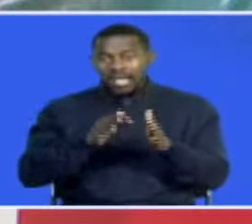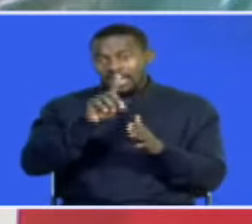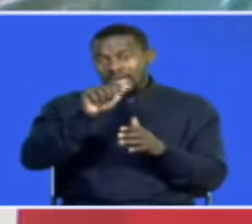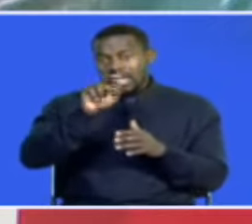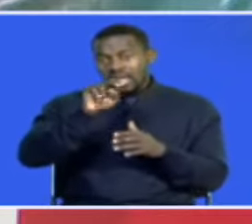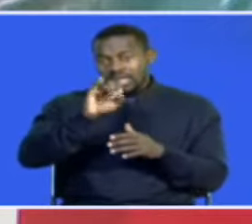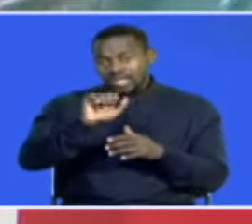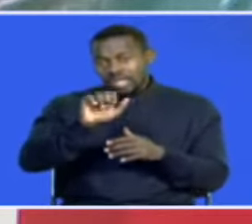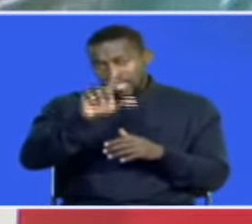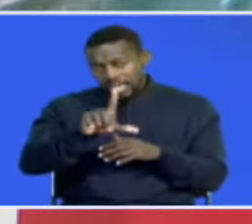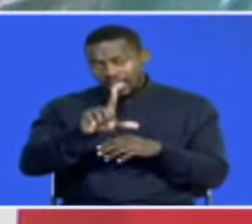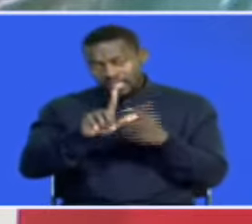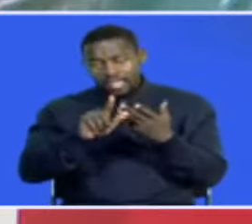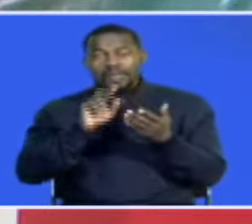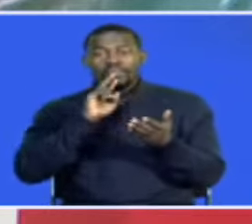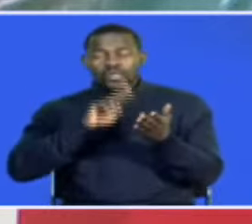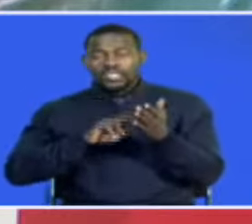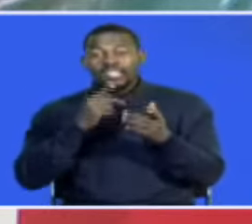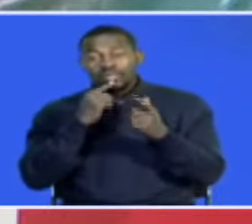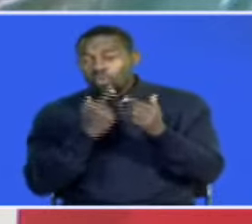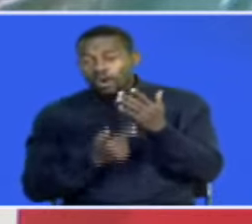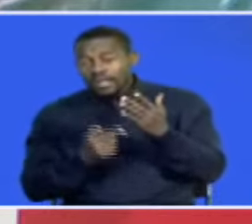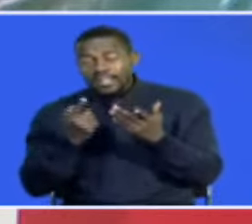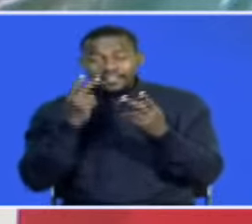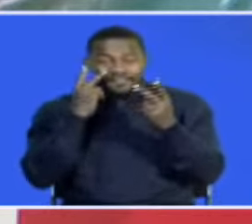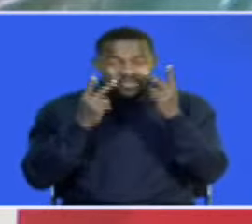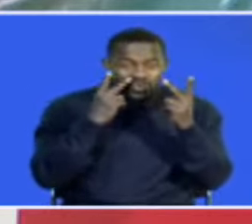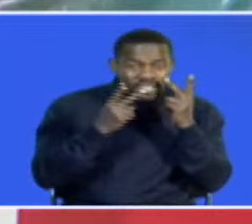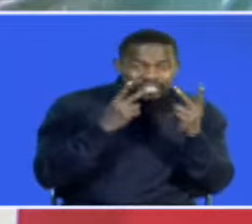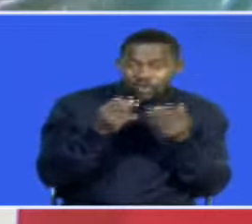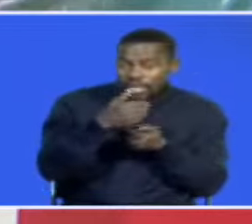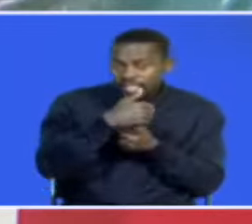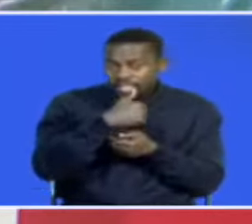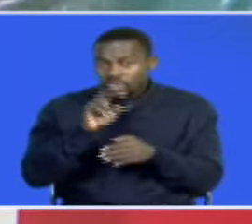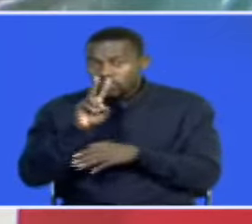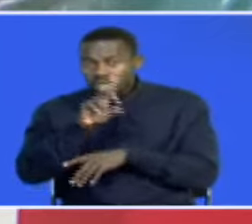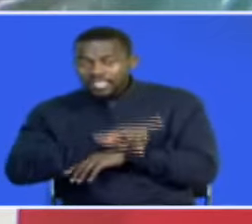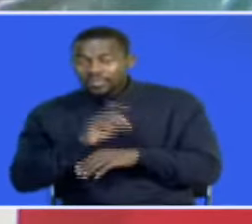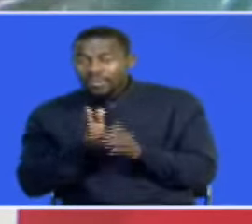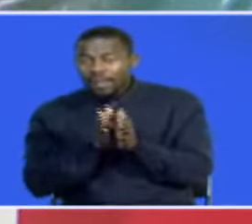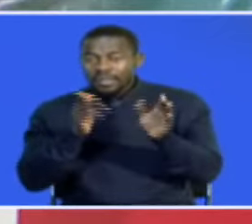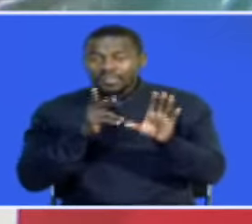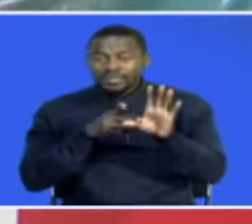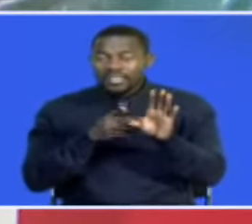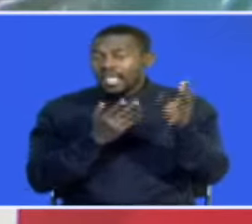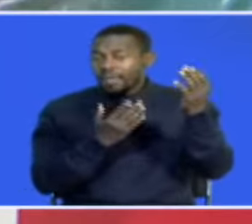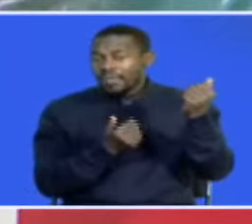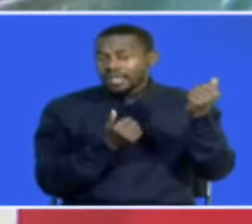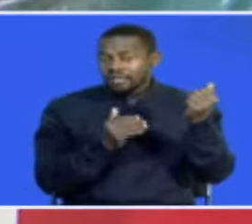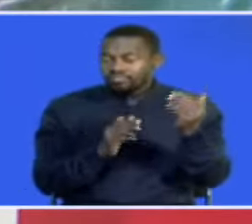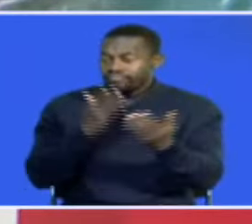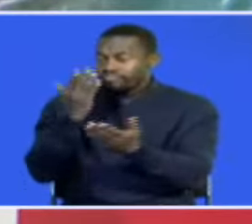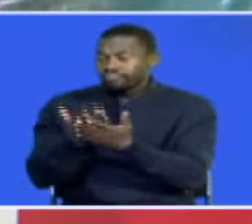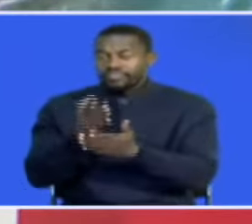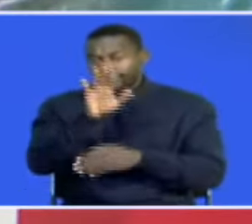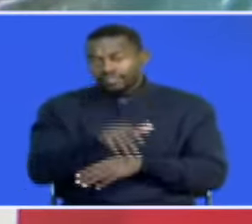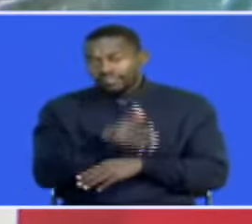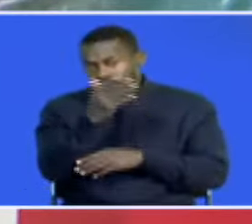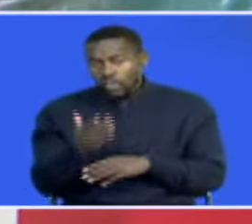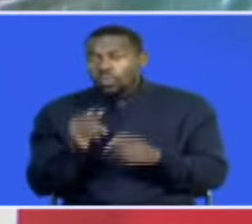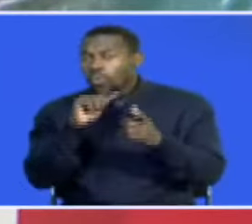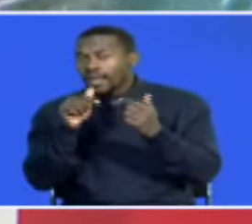now reports the views collected in the 2 days of public participation are expected to be forwarded to National Assembly